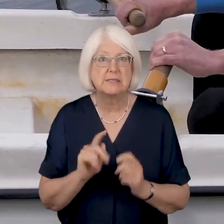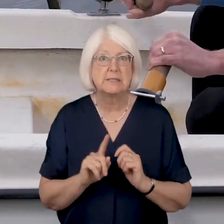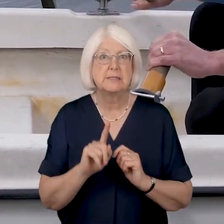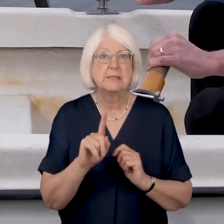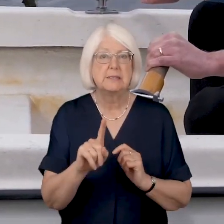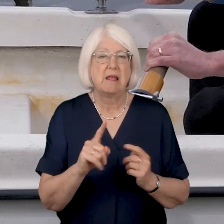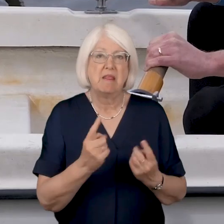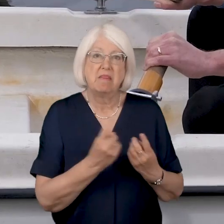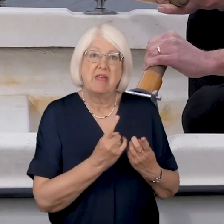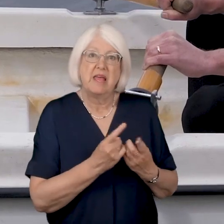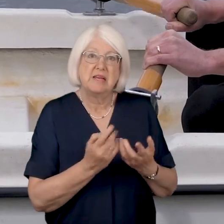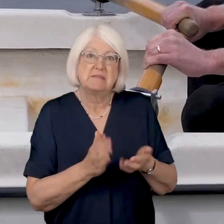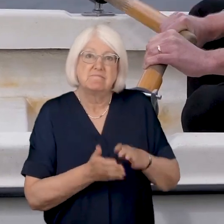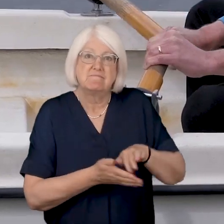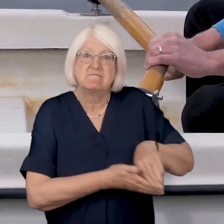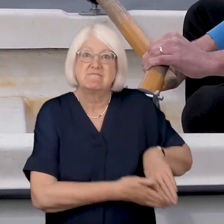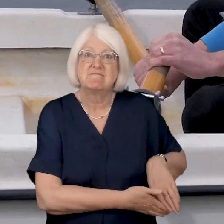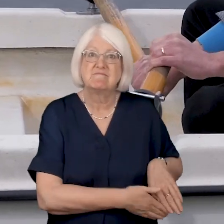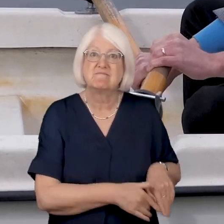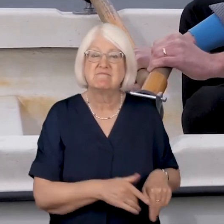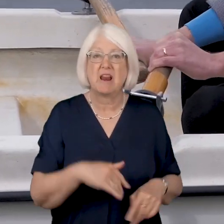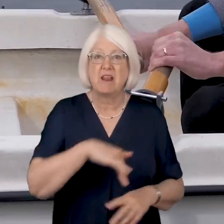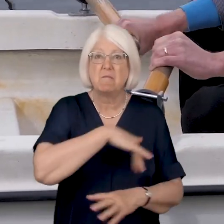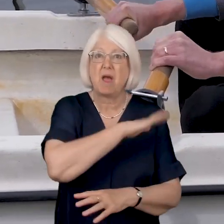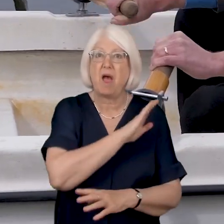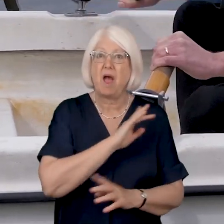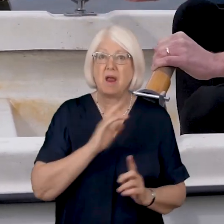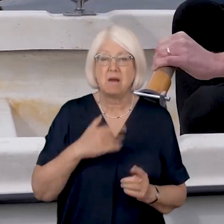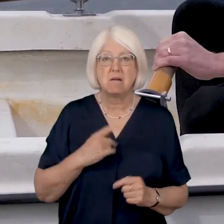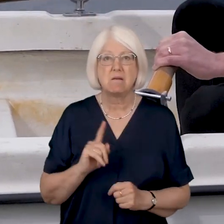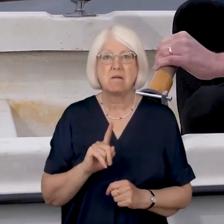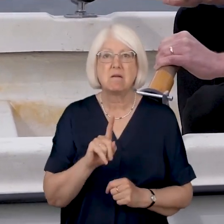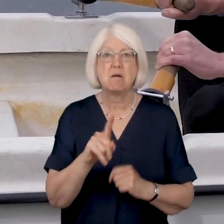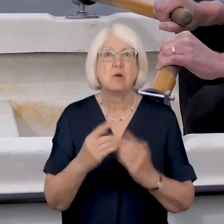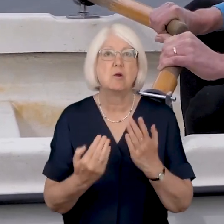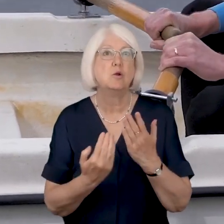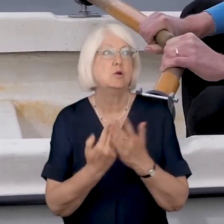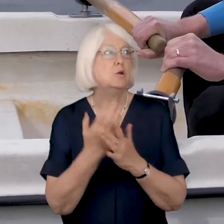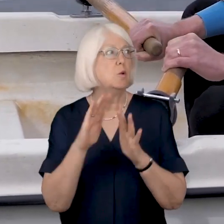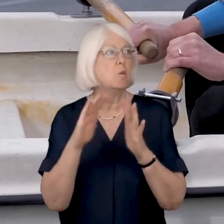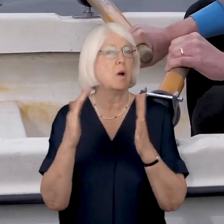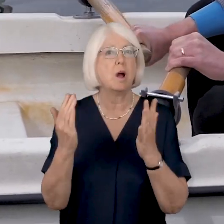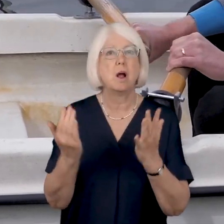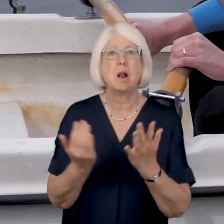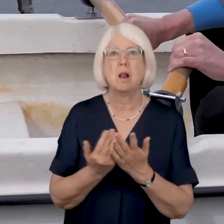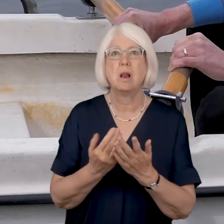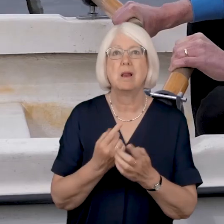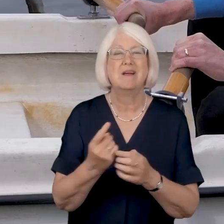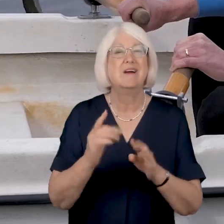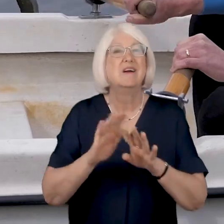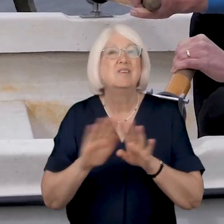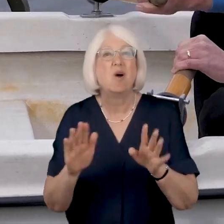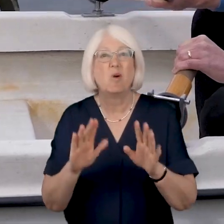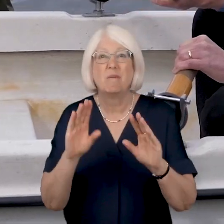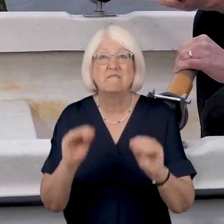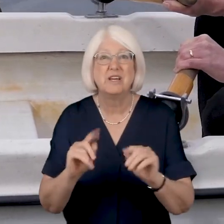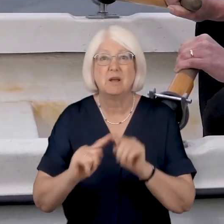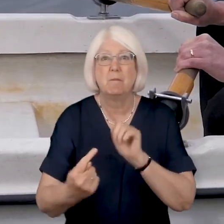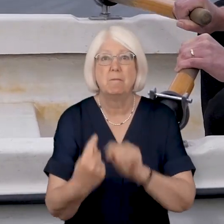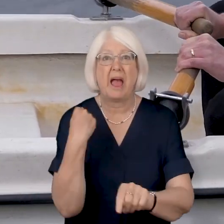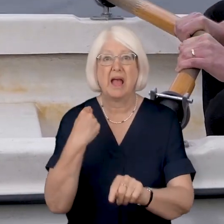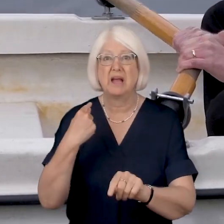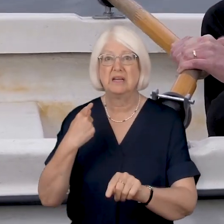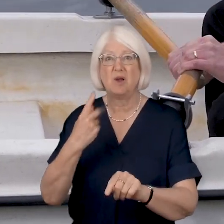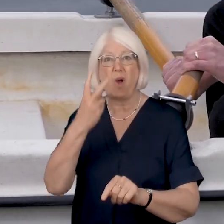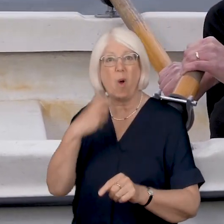leave behind some of our baggage and try and enter a new world and not just go back to the old